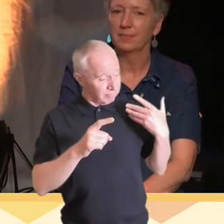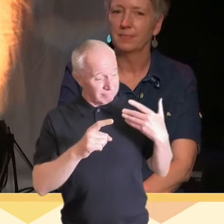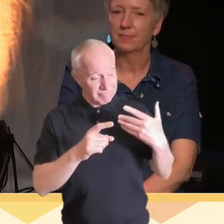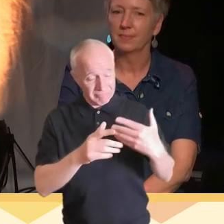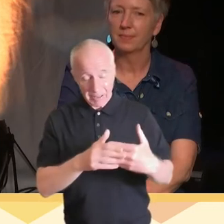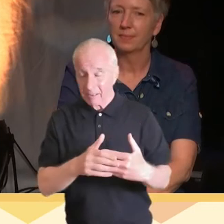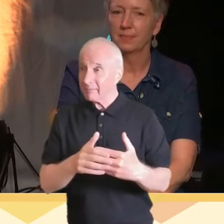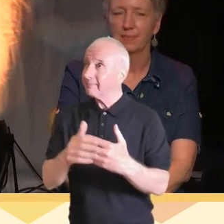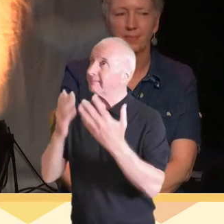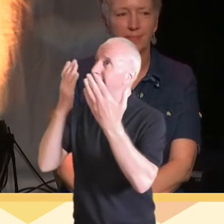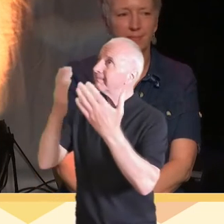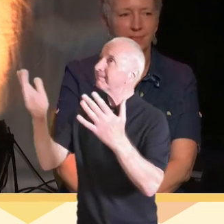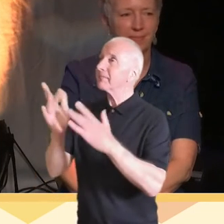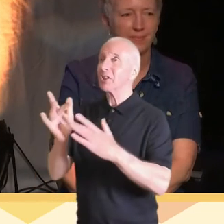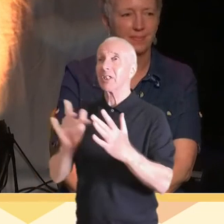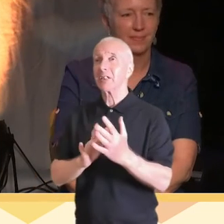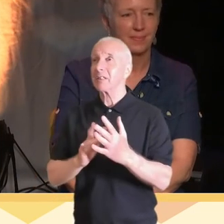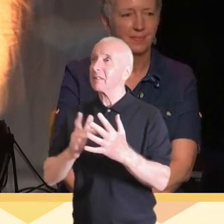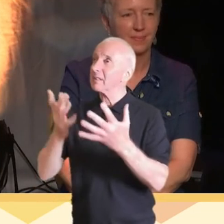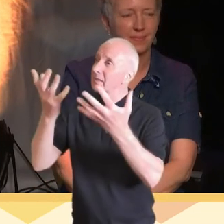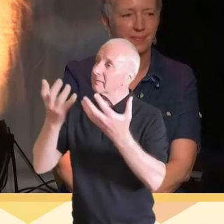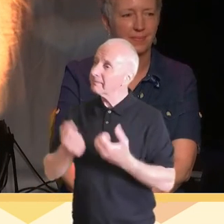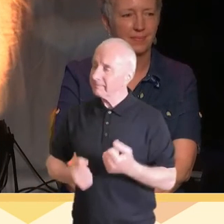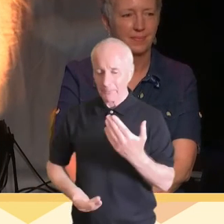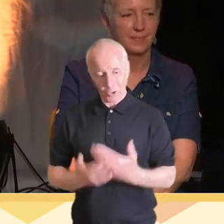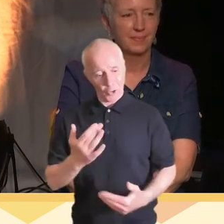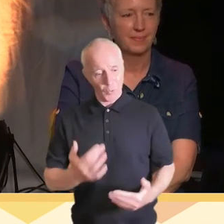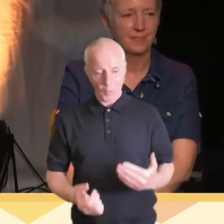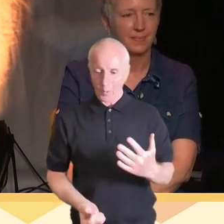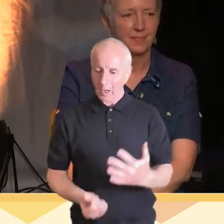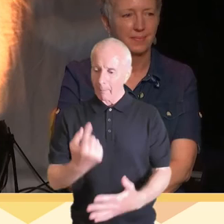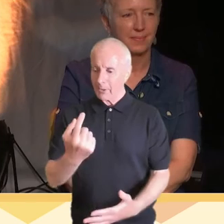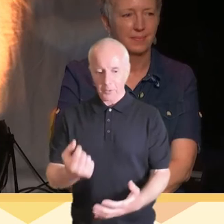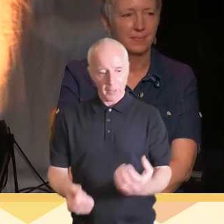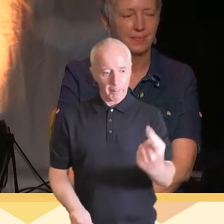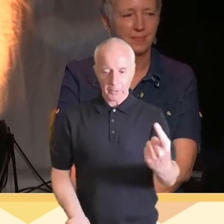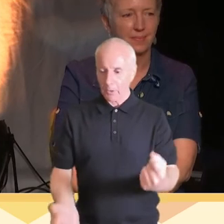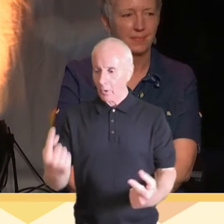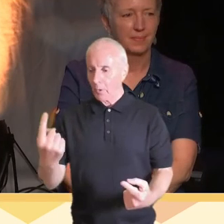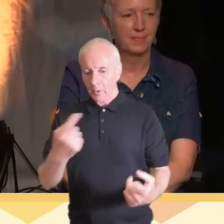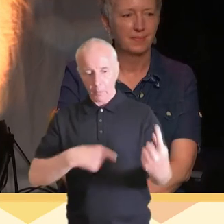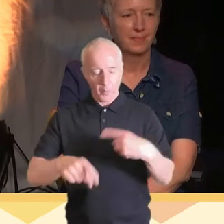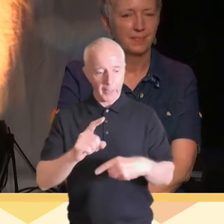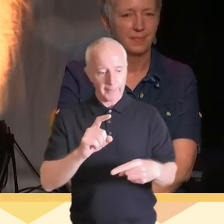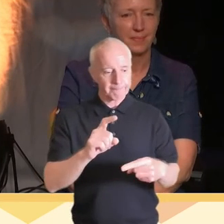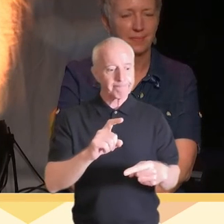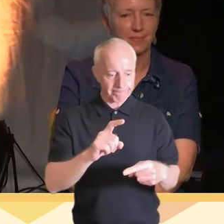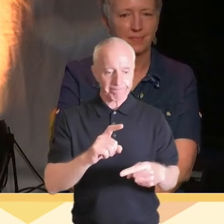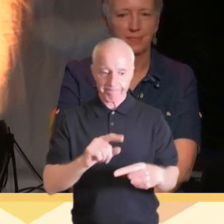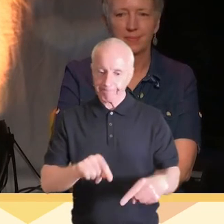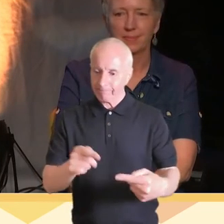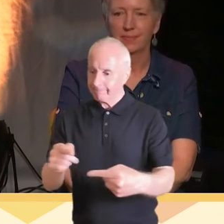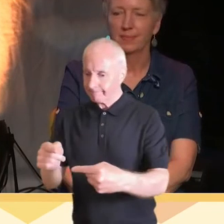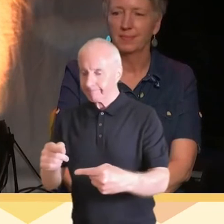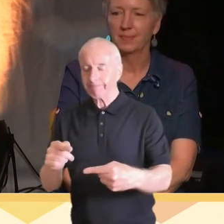and willing to embrace the new opportunities that each challenge brings. And so now as we come together,